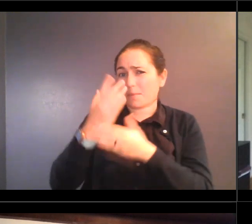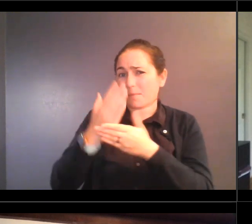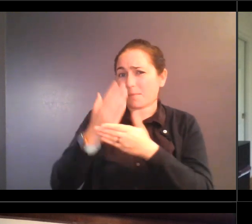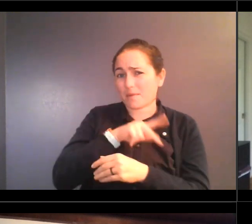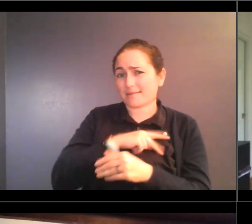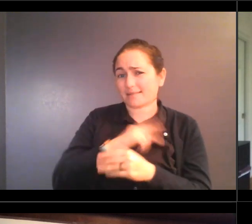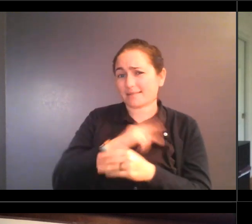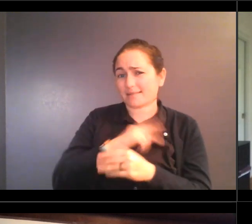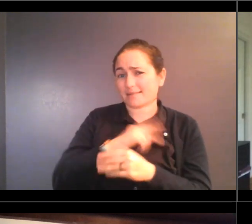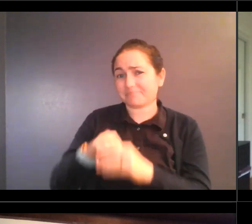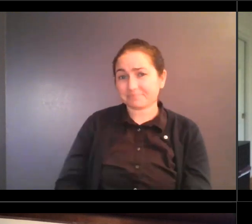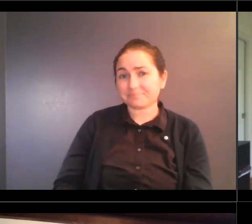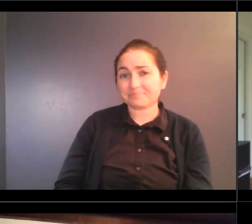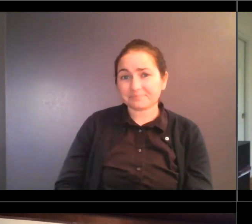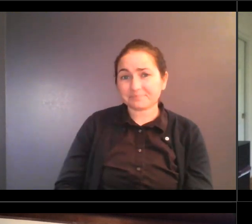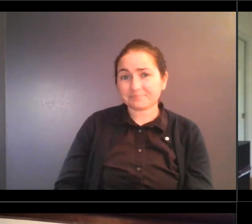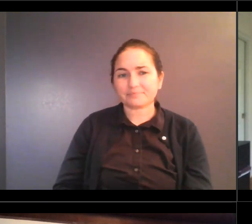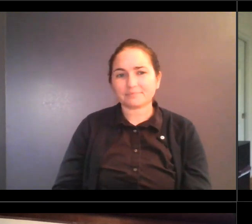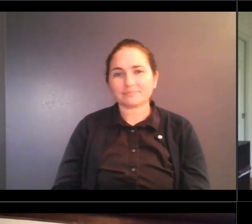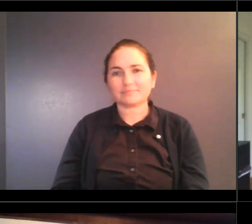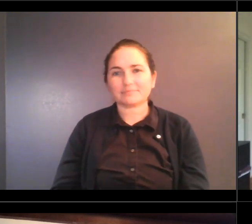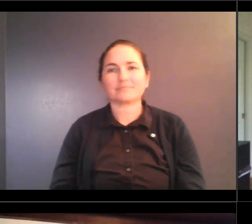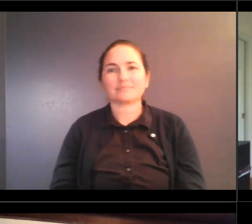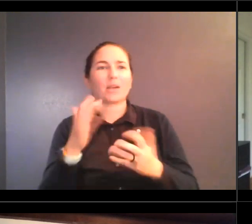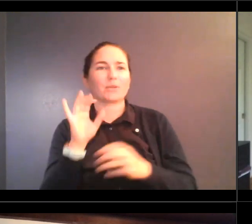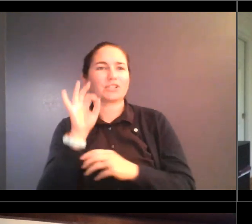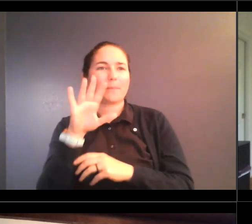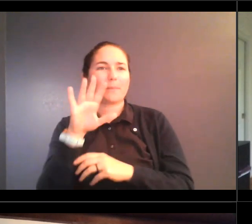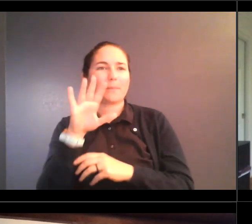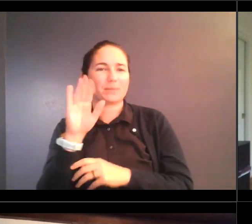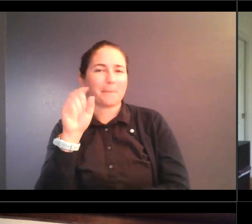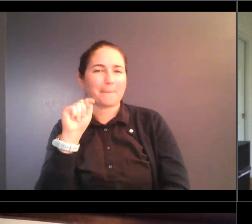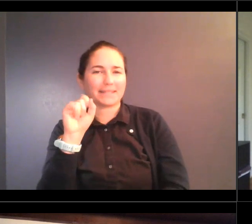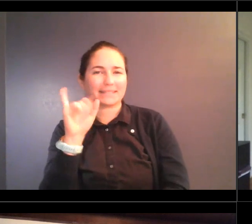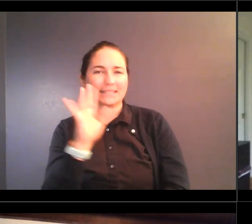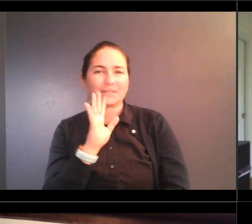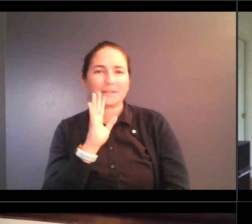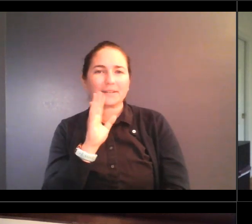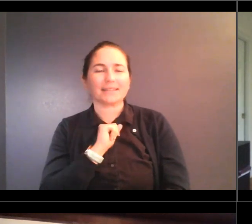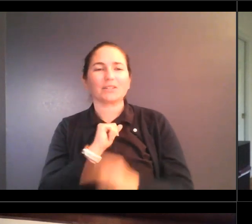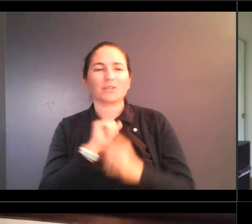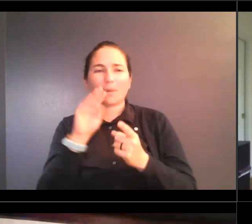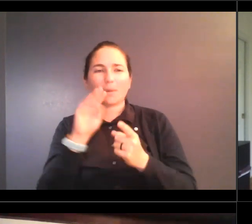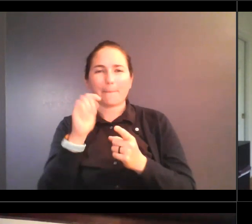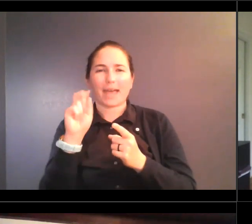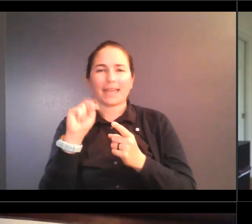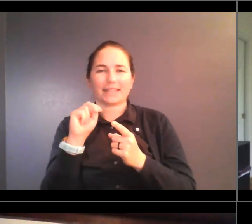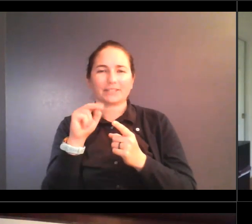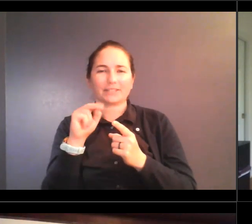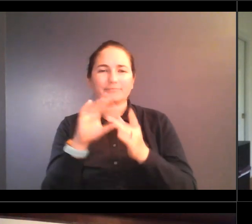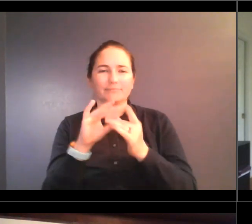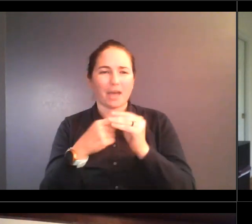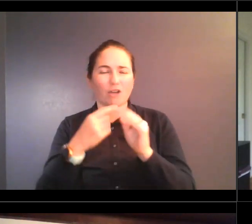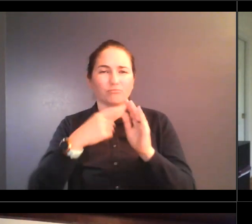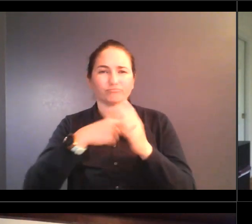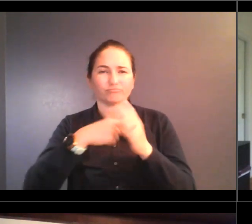personality. I just want to jump in and piggyback off of what Megan just said about talking about a wide range